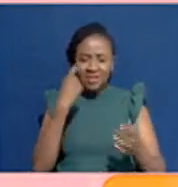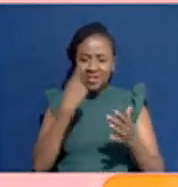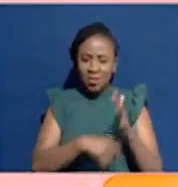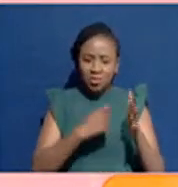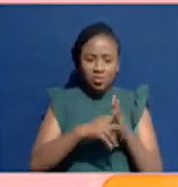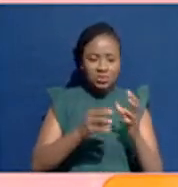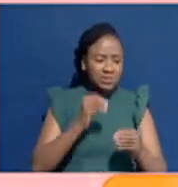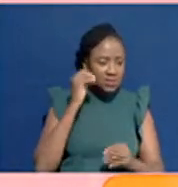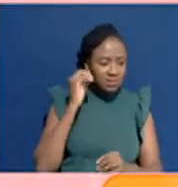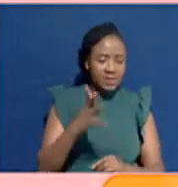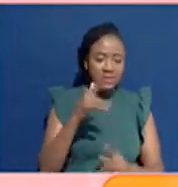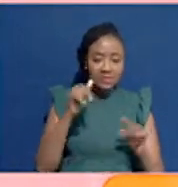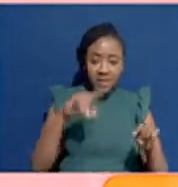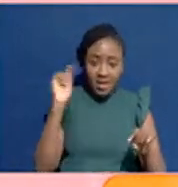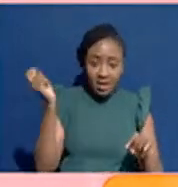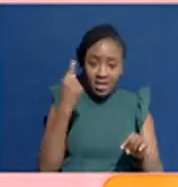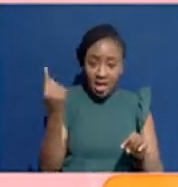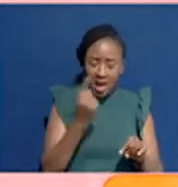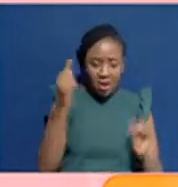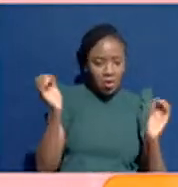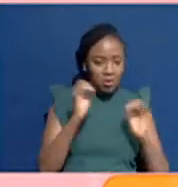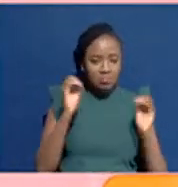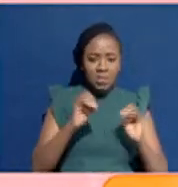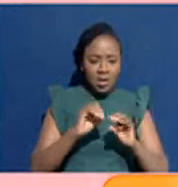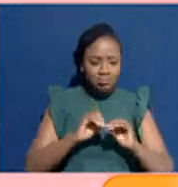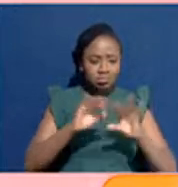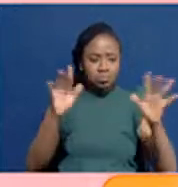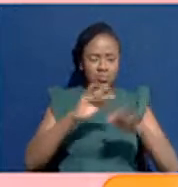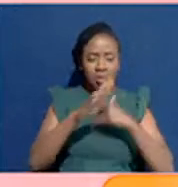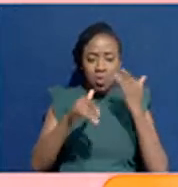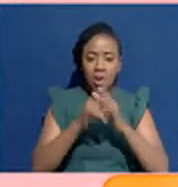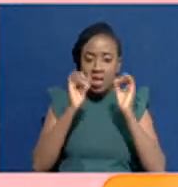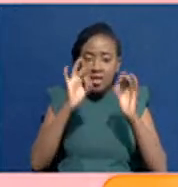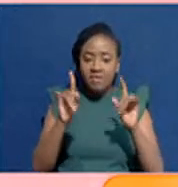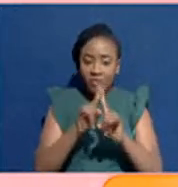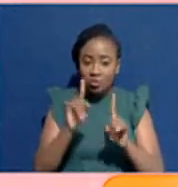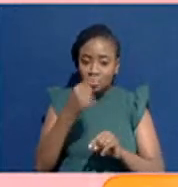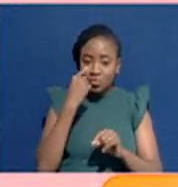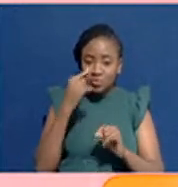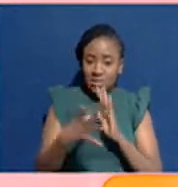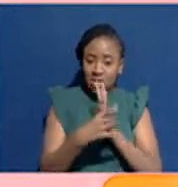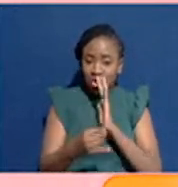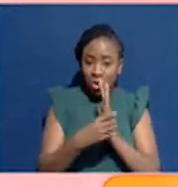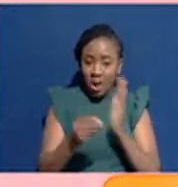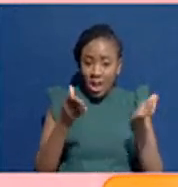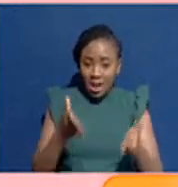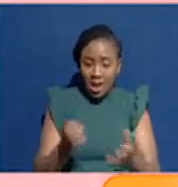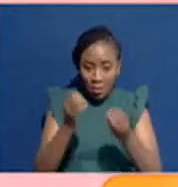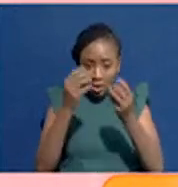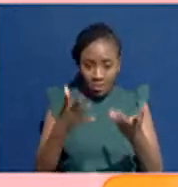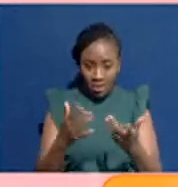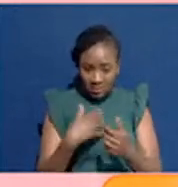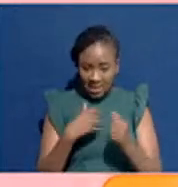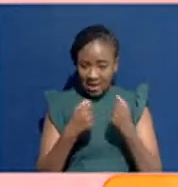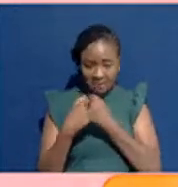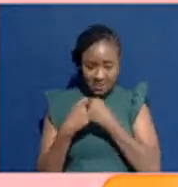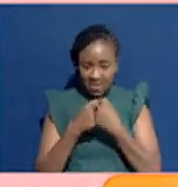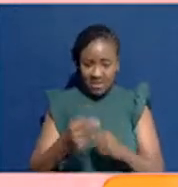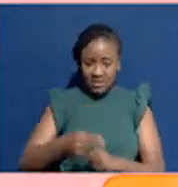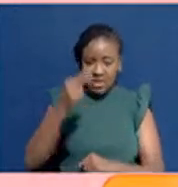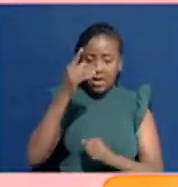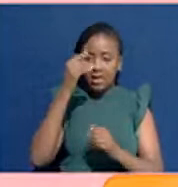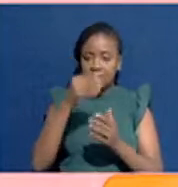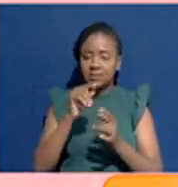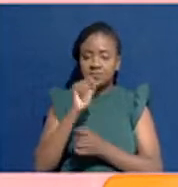skyrocketed, not just in Kenya. Mm. If you look at the dollar exchange rate right now, there is a very heavy fight in the